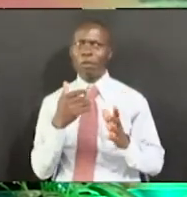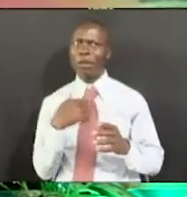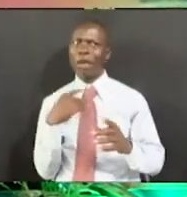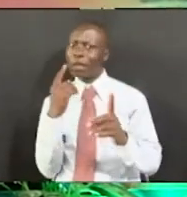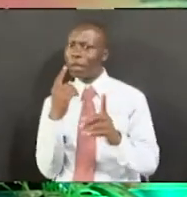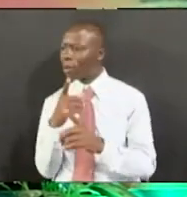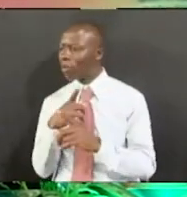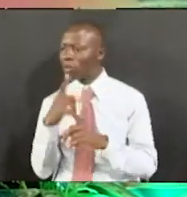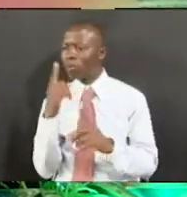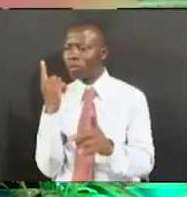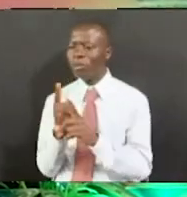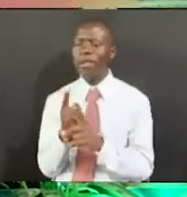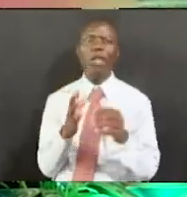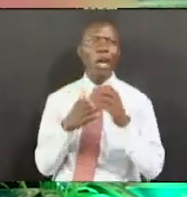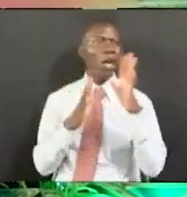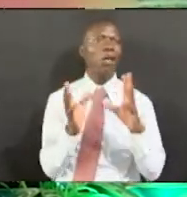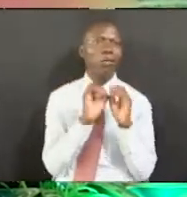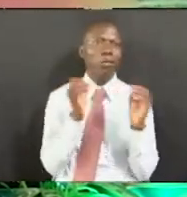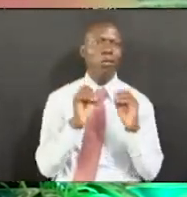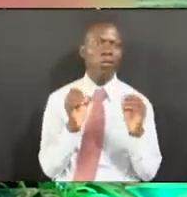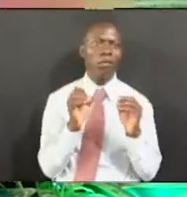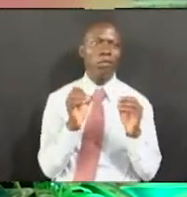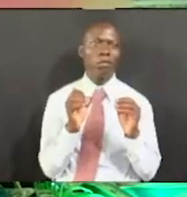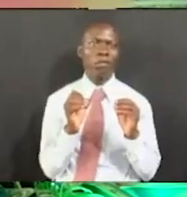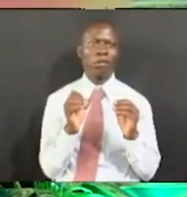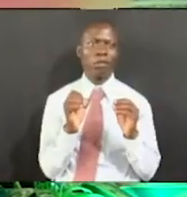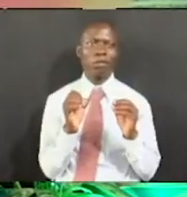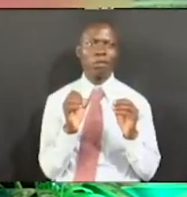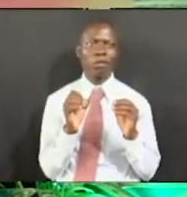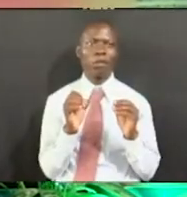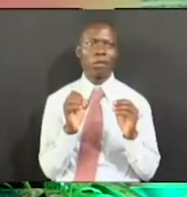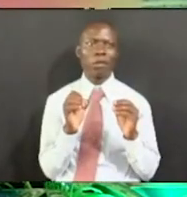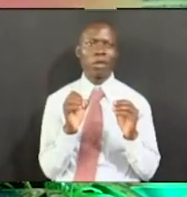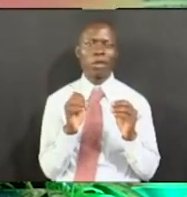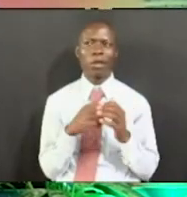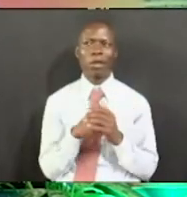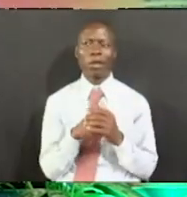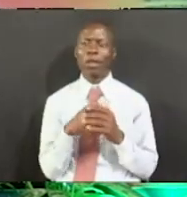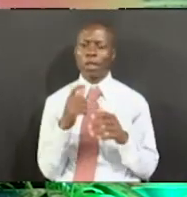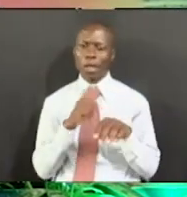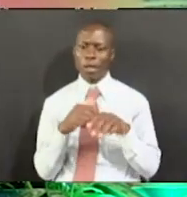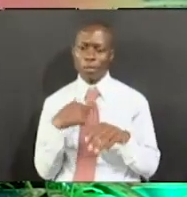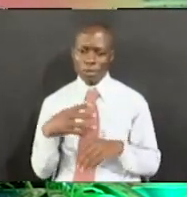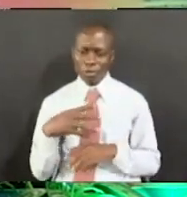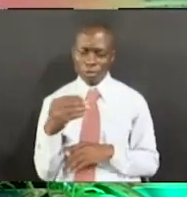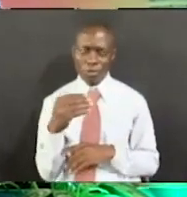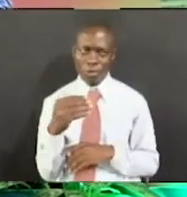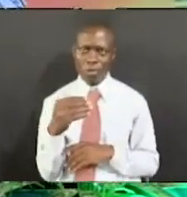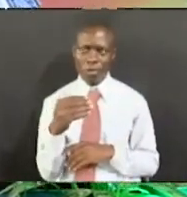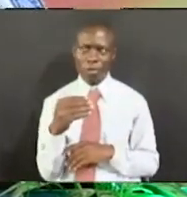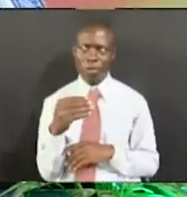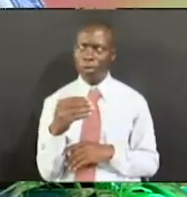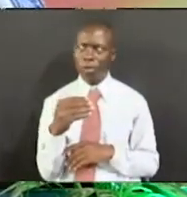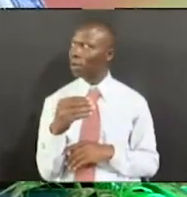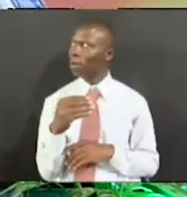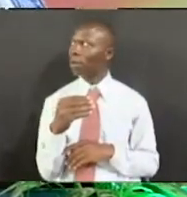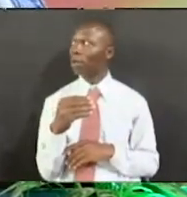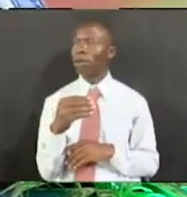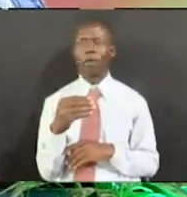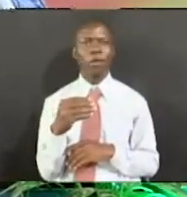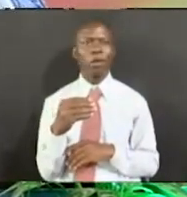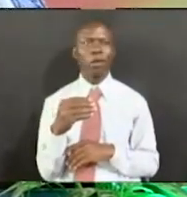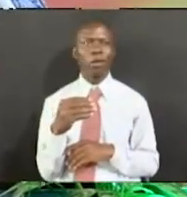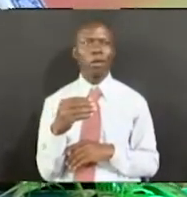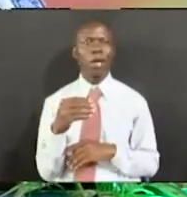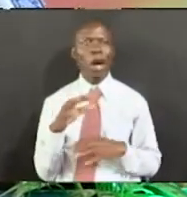went. I wanted to know how they will treat me. So when I went, the way I